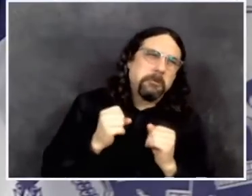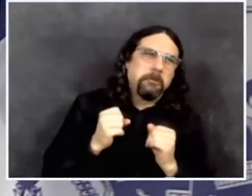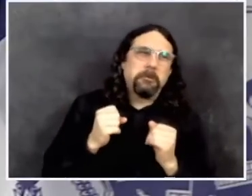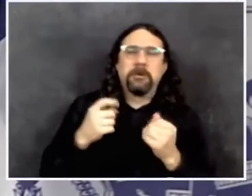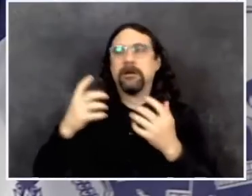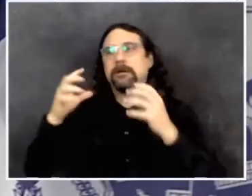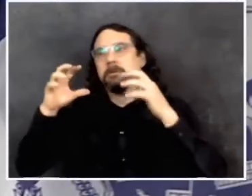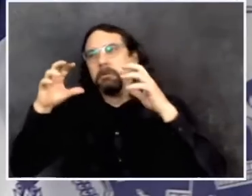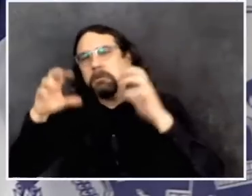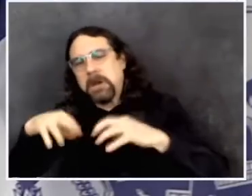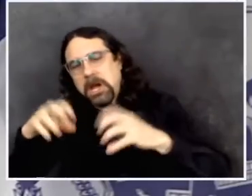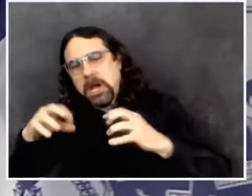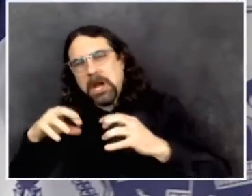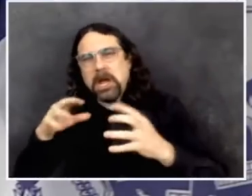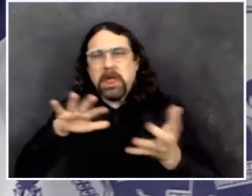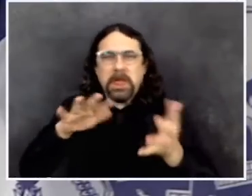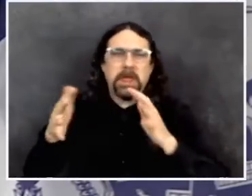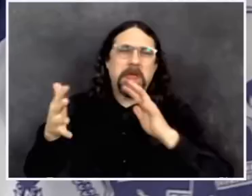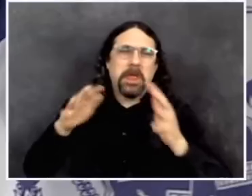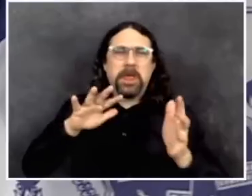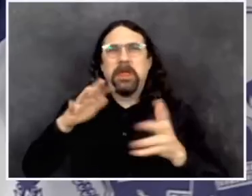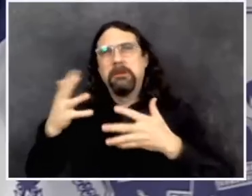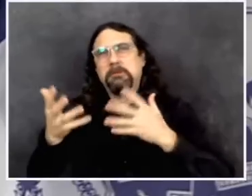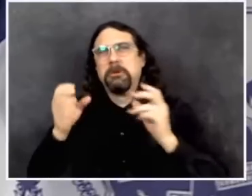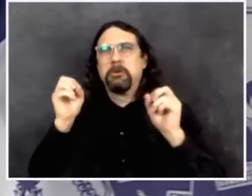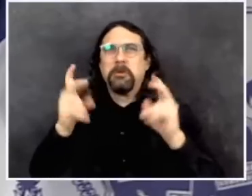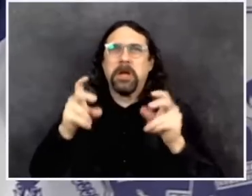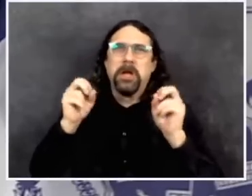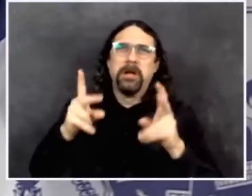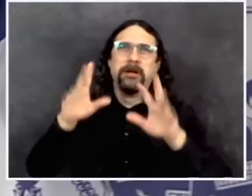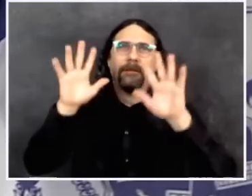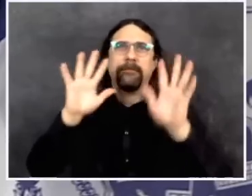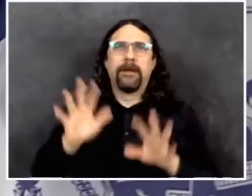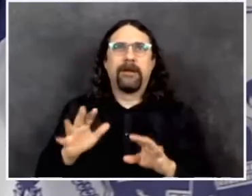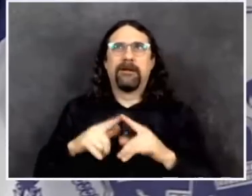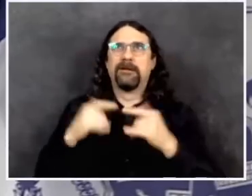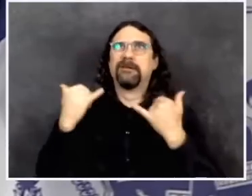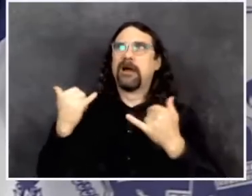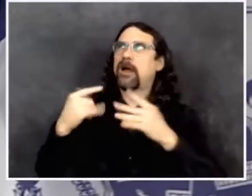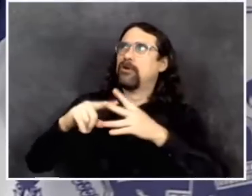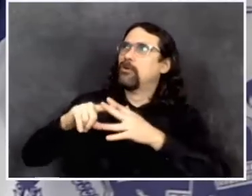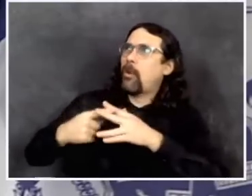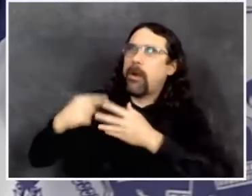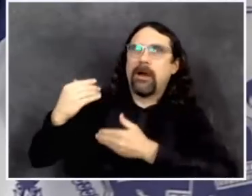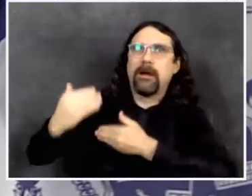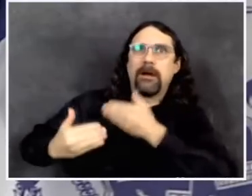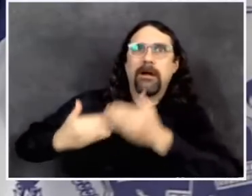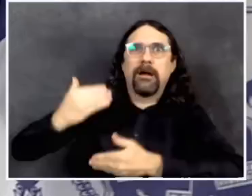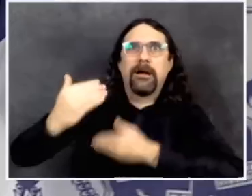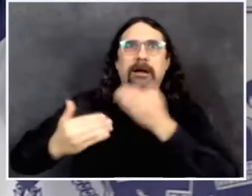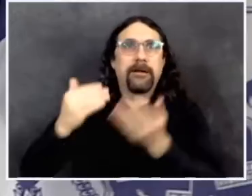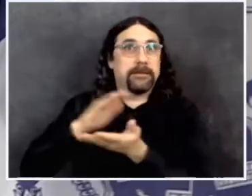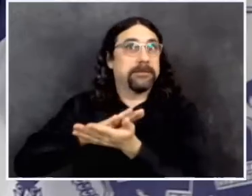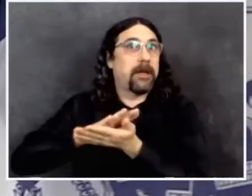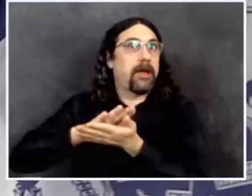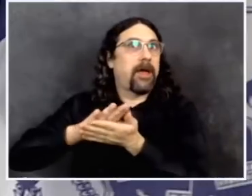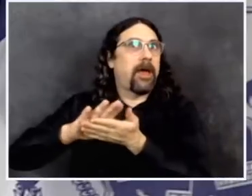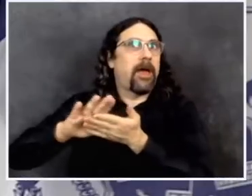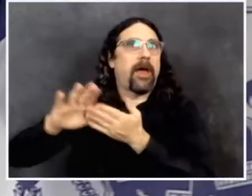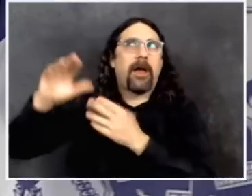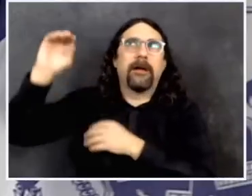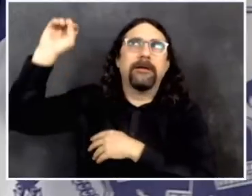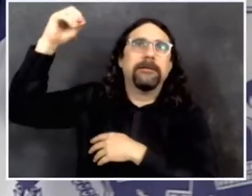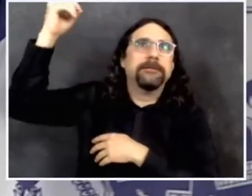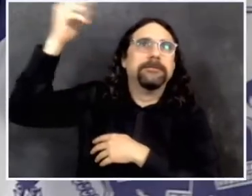that each year we would normally really be looking forward to, and I think we all are now too, but it comes